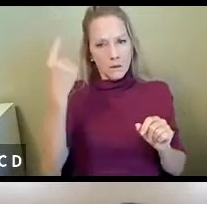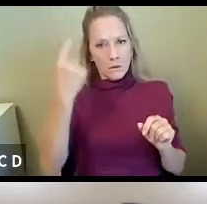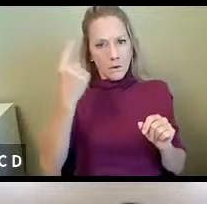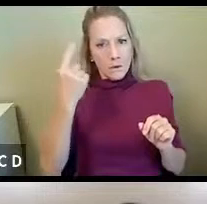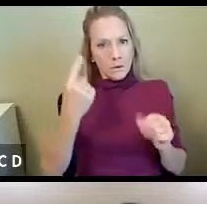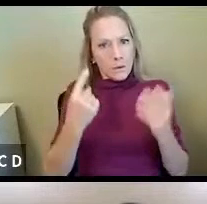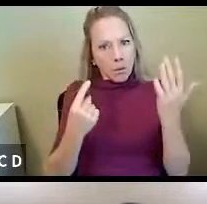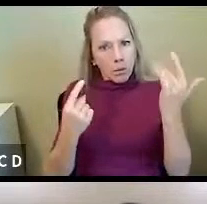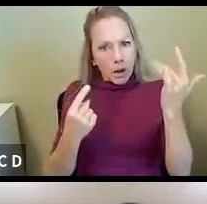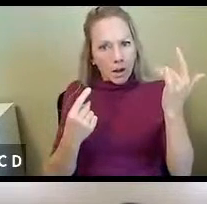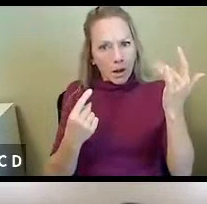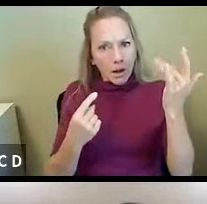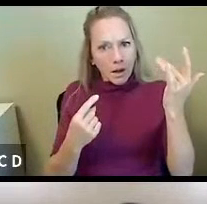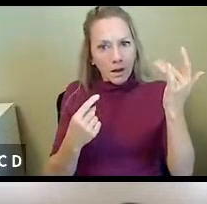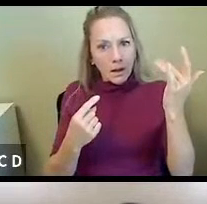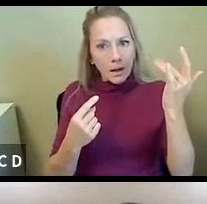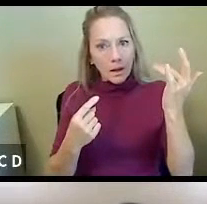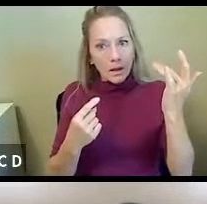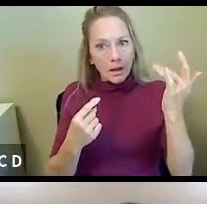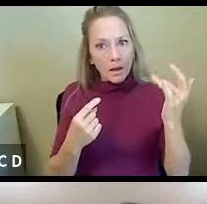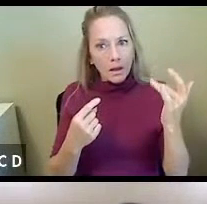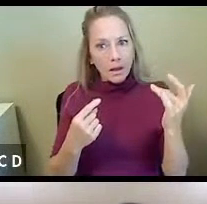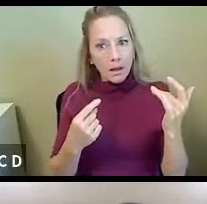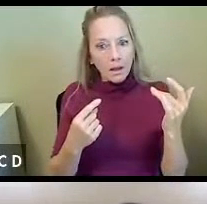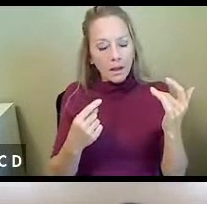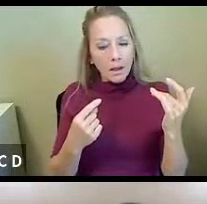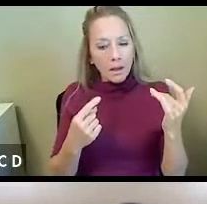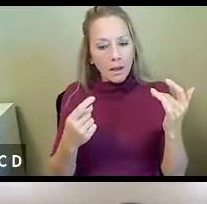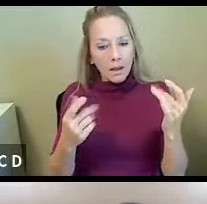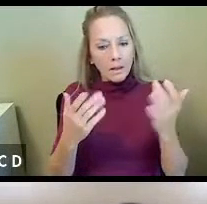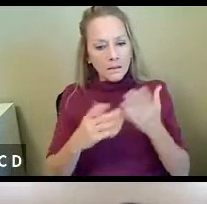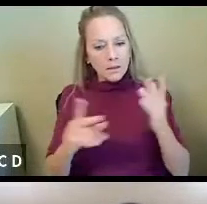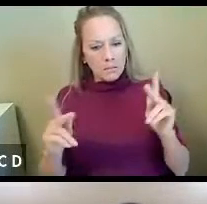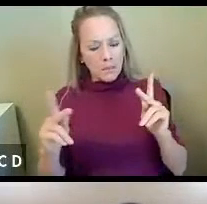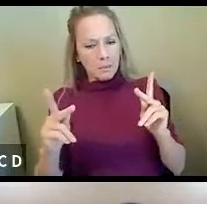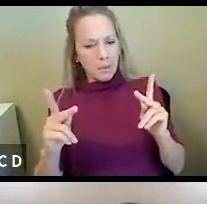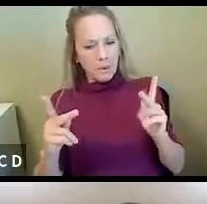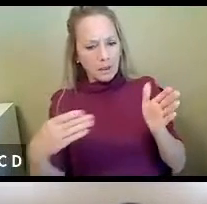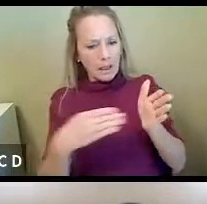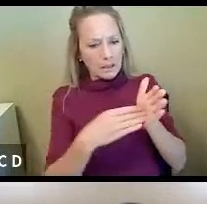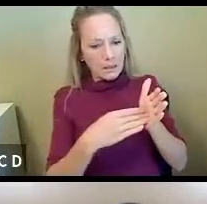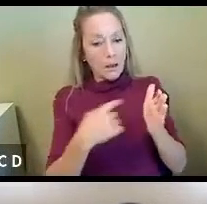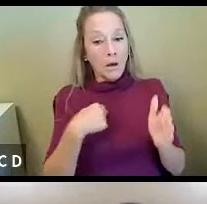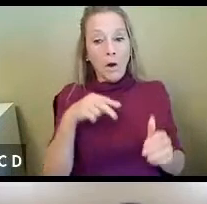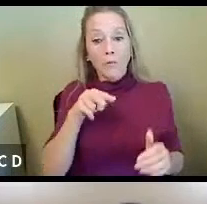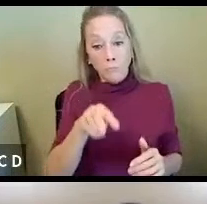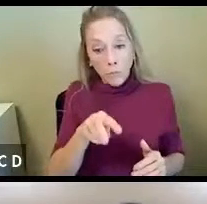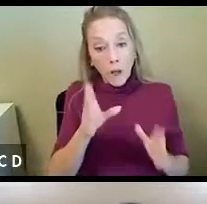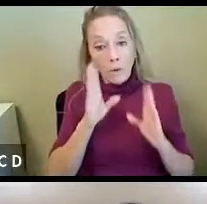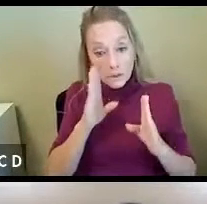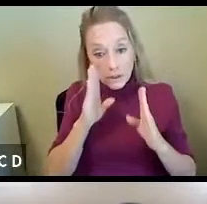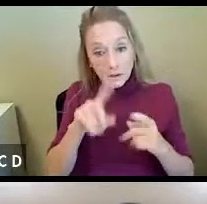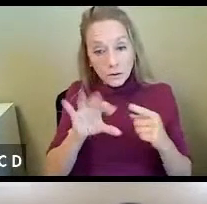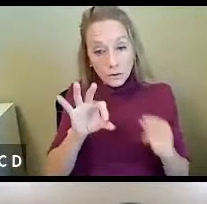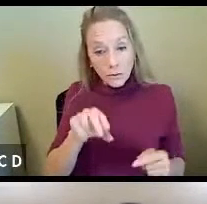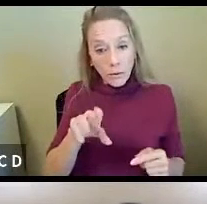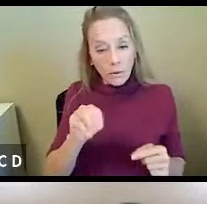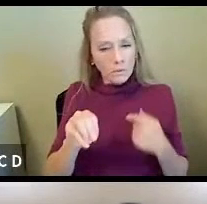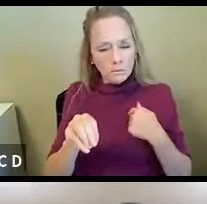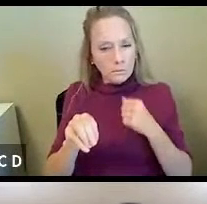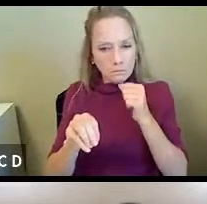why is there pushback? I was listening to Forum, but I don't quite